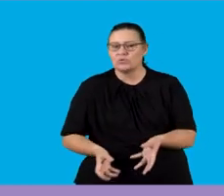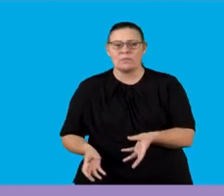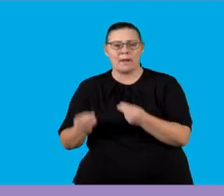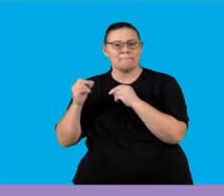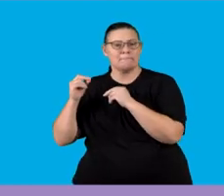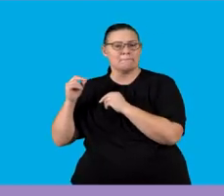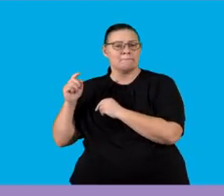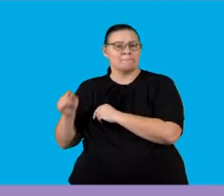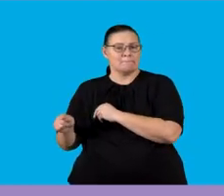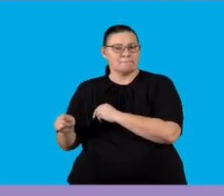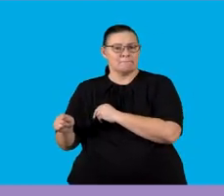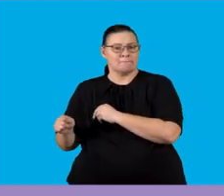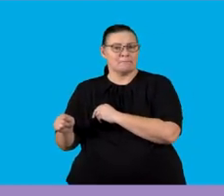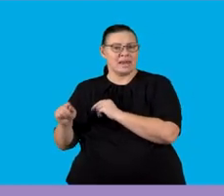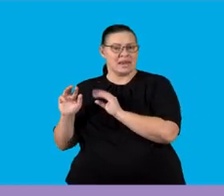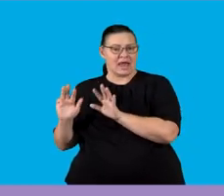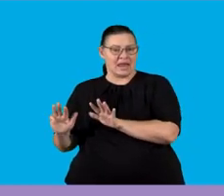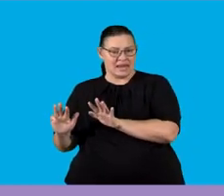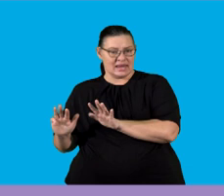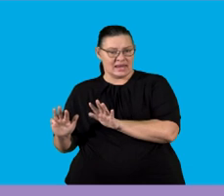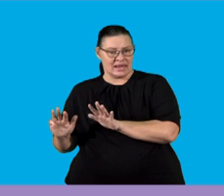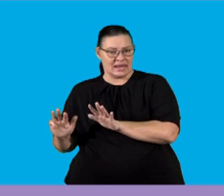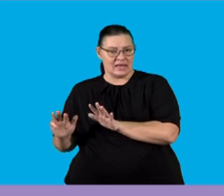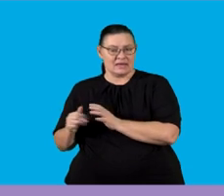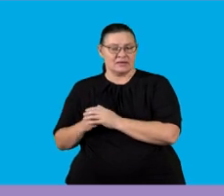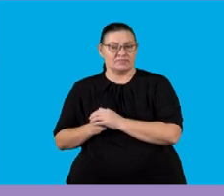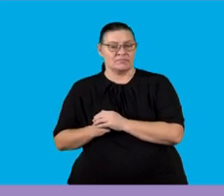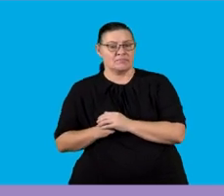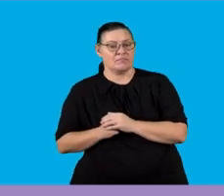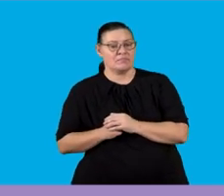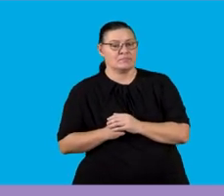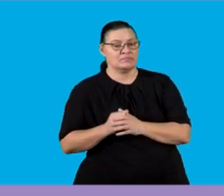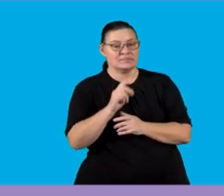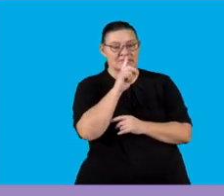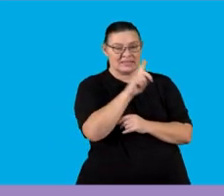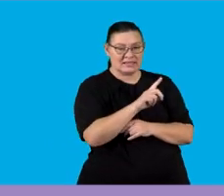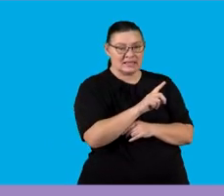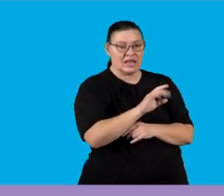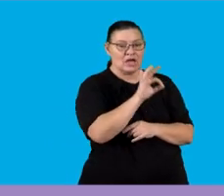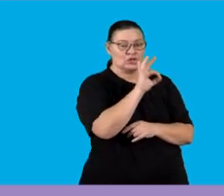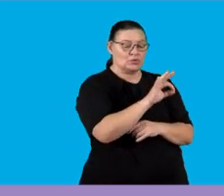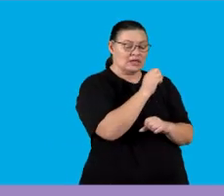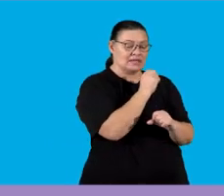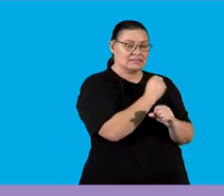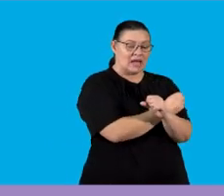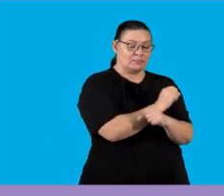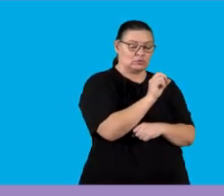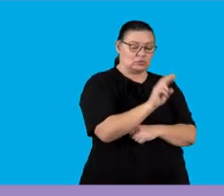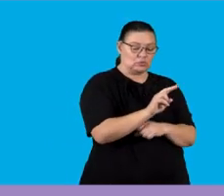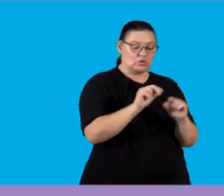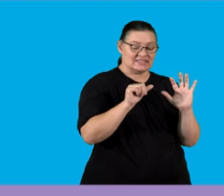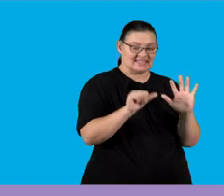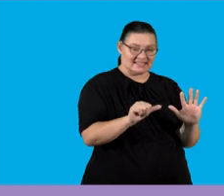3 multiplied by 2. And we're using the 3 because we are working with the third term. And we're multiplying by 2, which is the constant